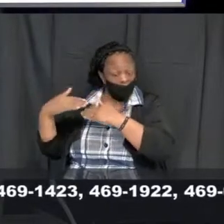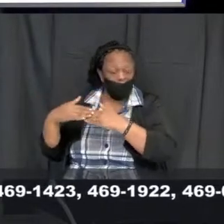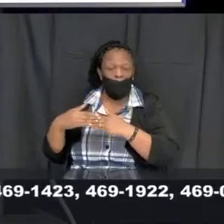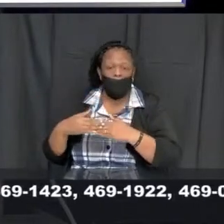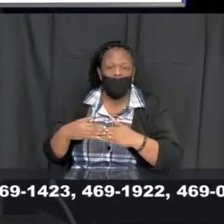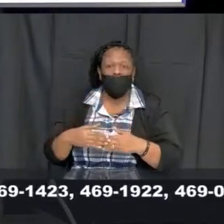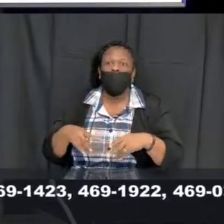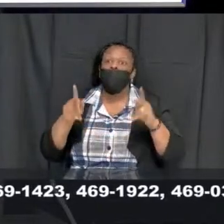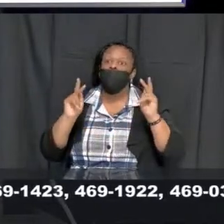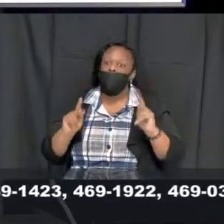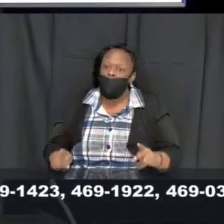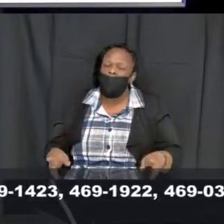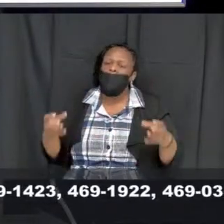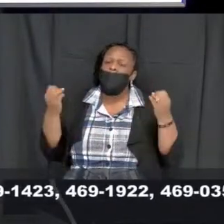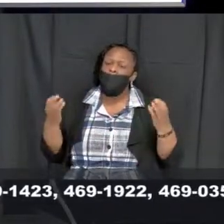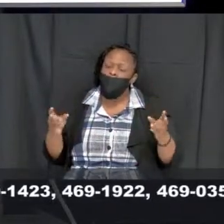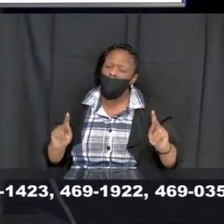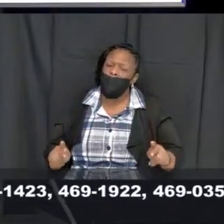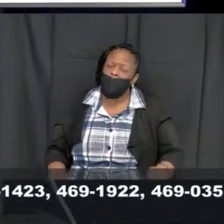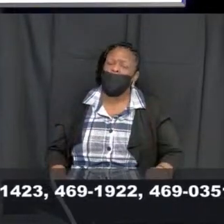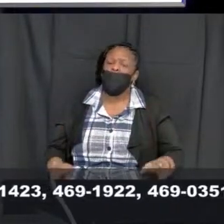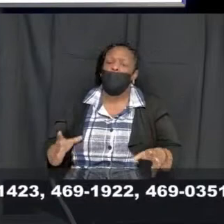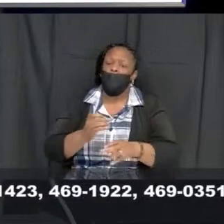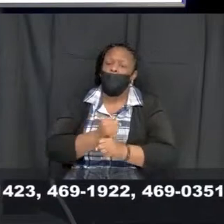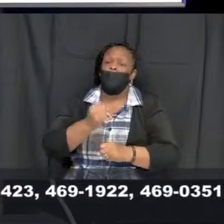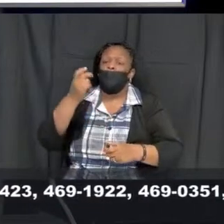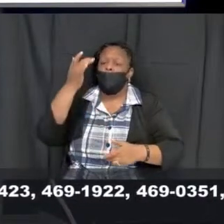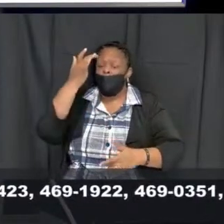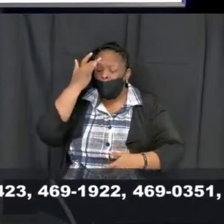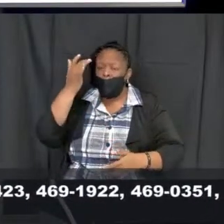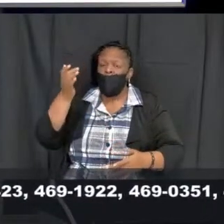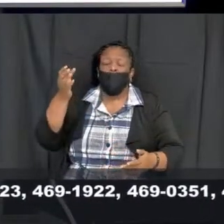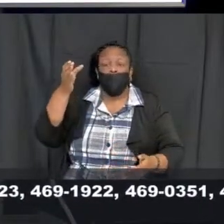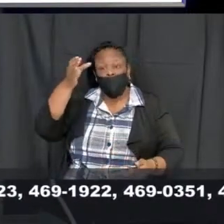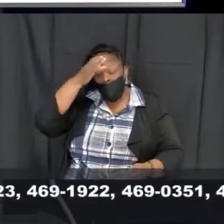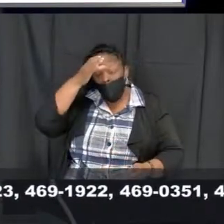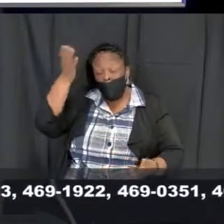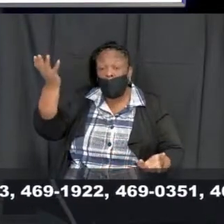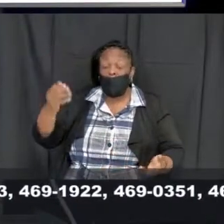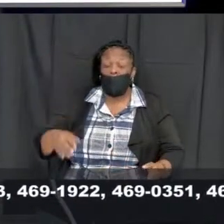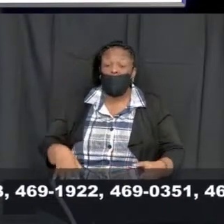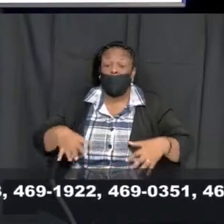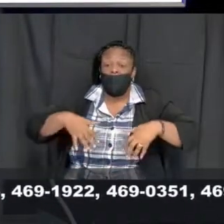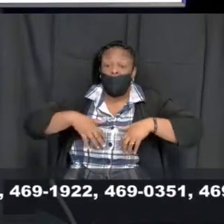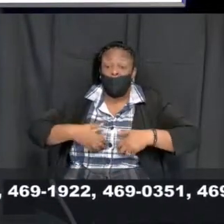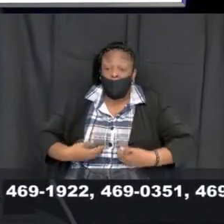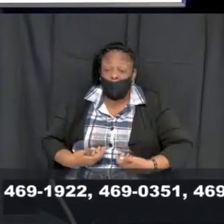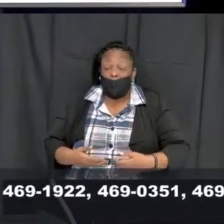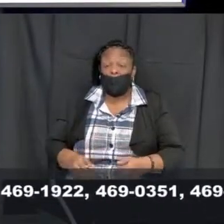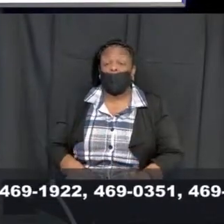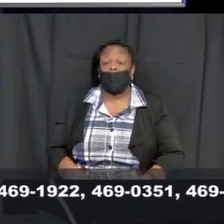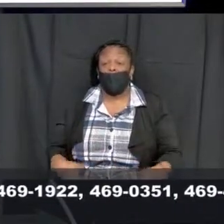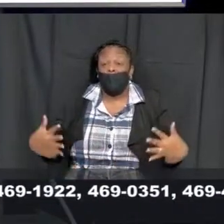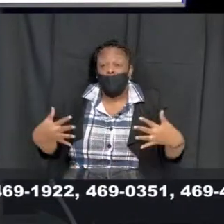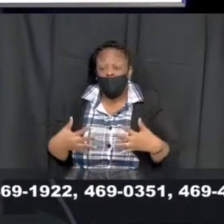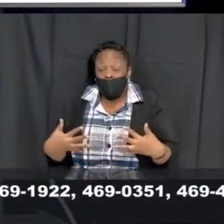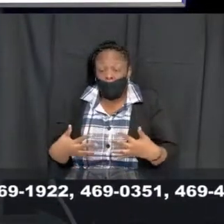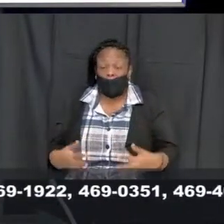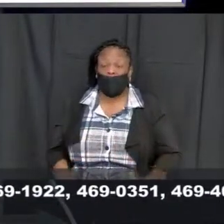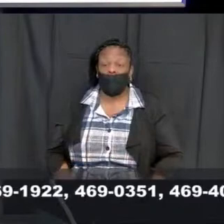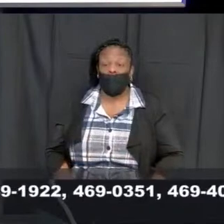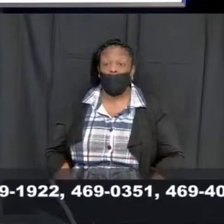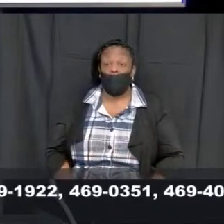then you have to accept that responsibility, not the National COVID-19 Task Force, not the health professionals,